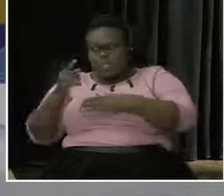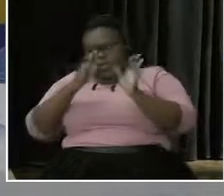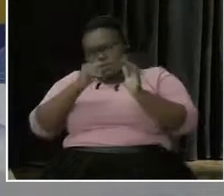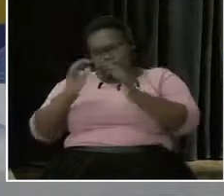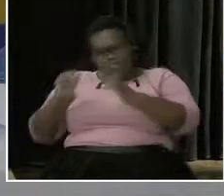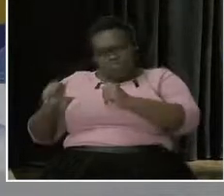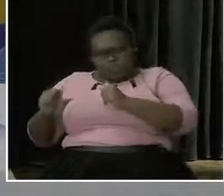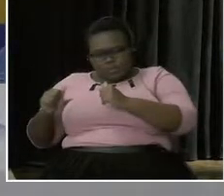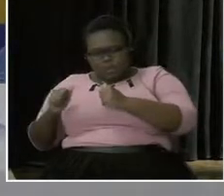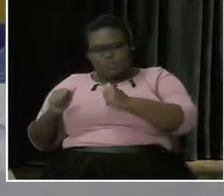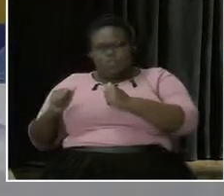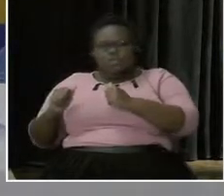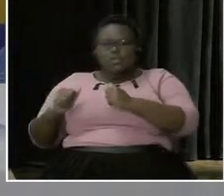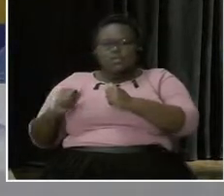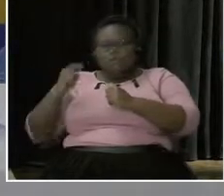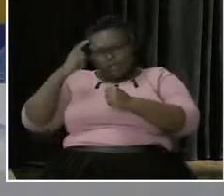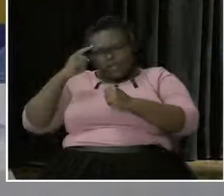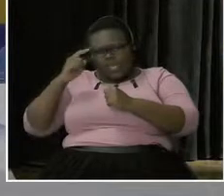townships